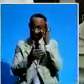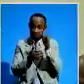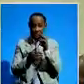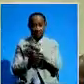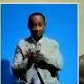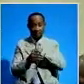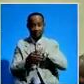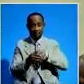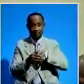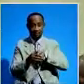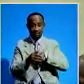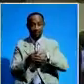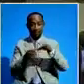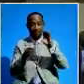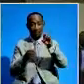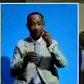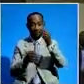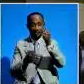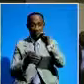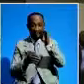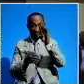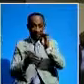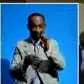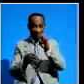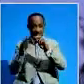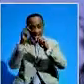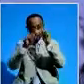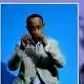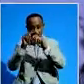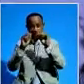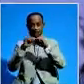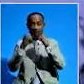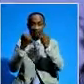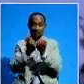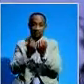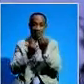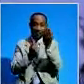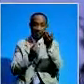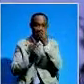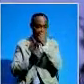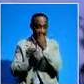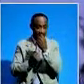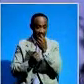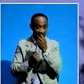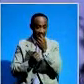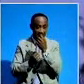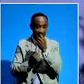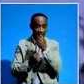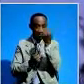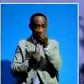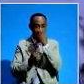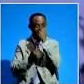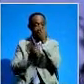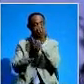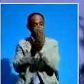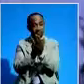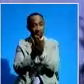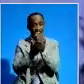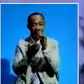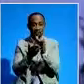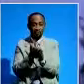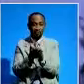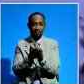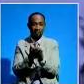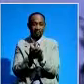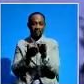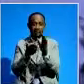Livingston Chamber of Commerce and the Livingston Tourism Association. We are just proposing that a 50%